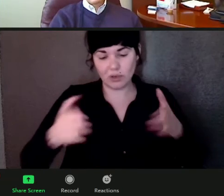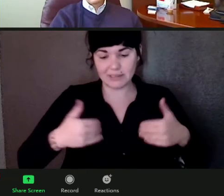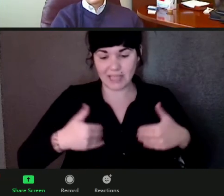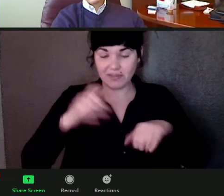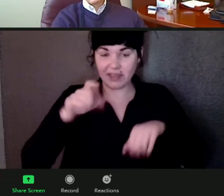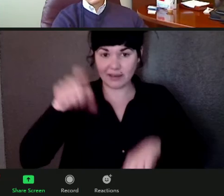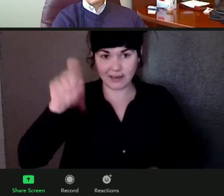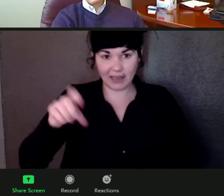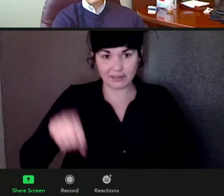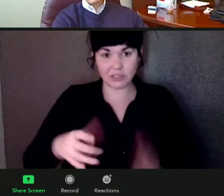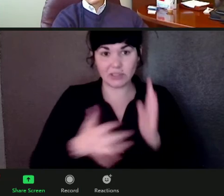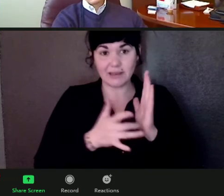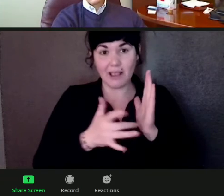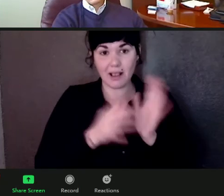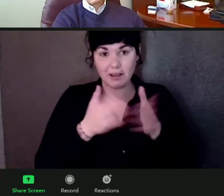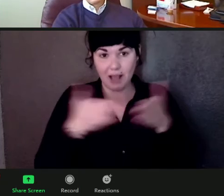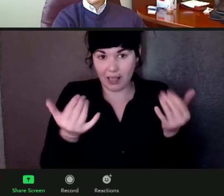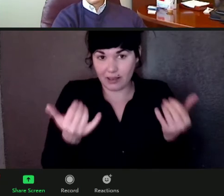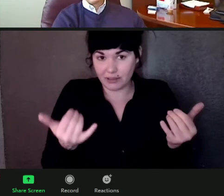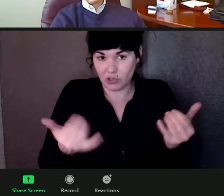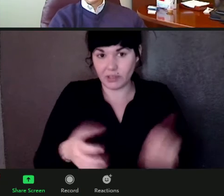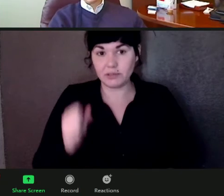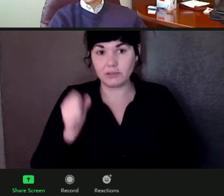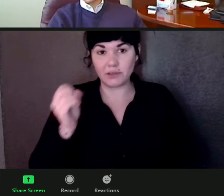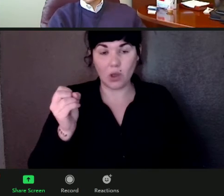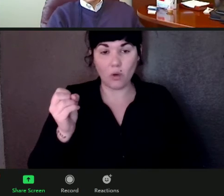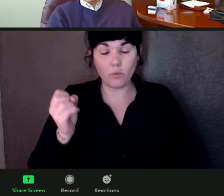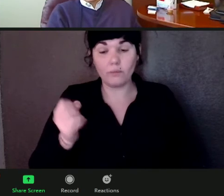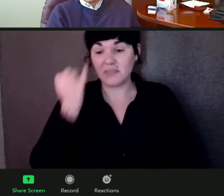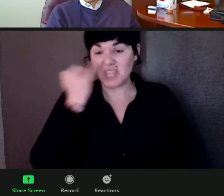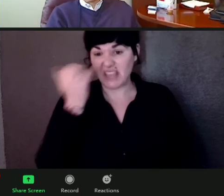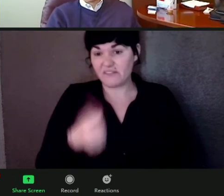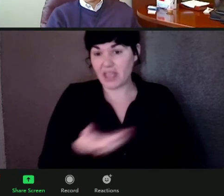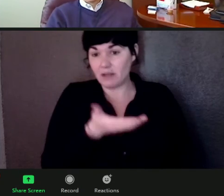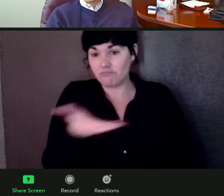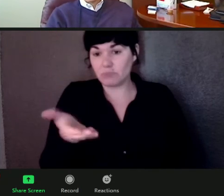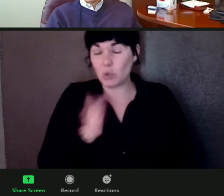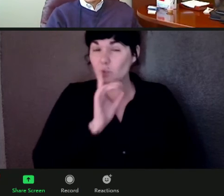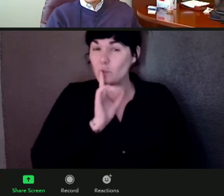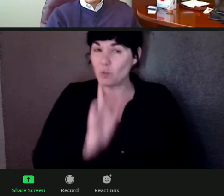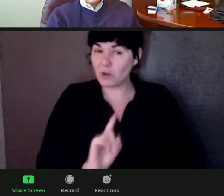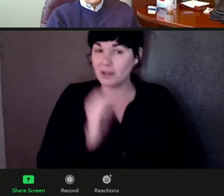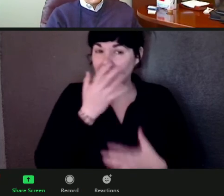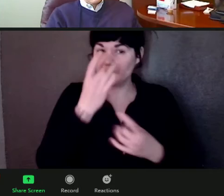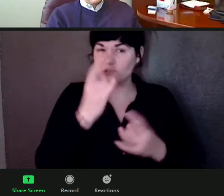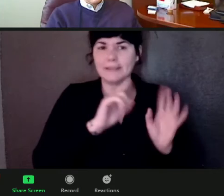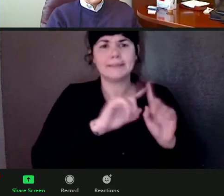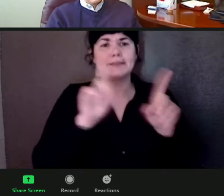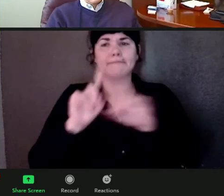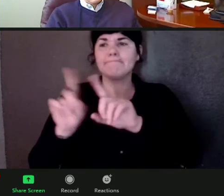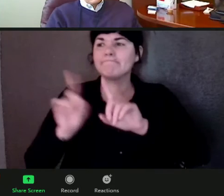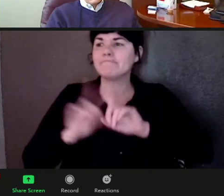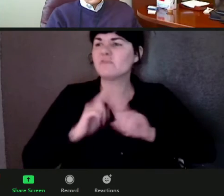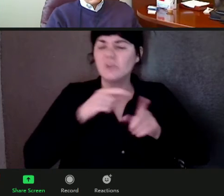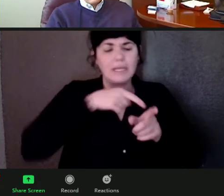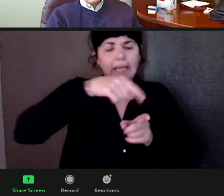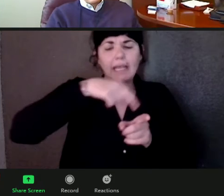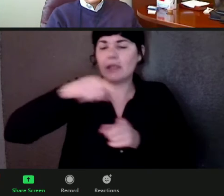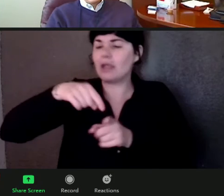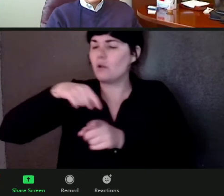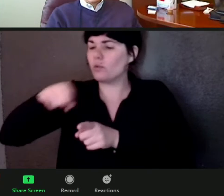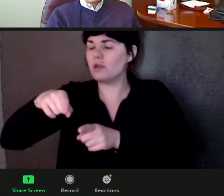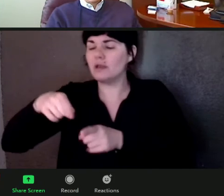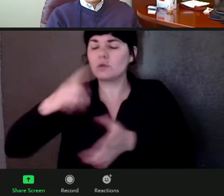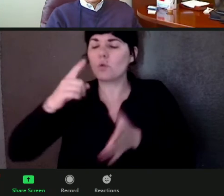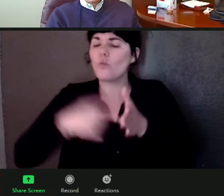anyone that really is really interested in the different areas of what we're looking at spending and how we're spending it to